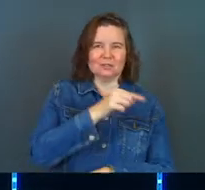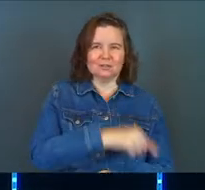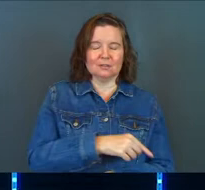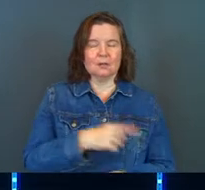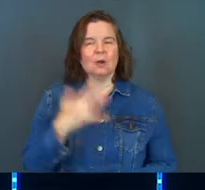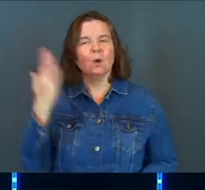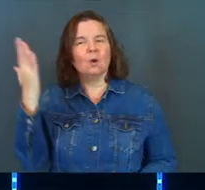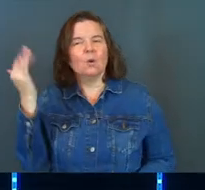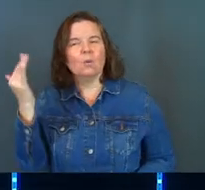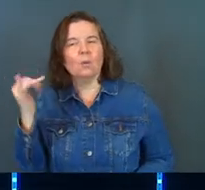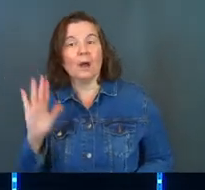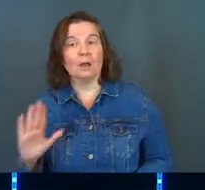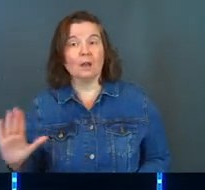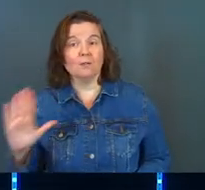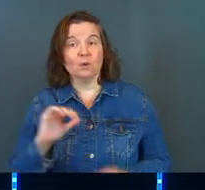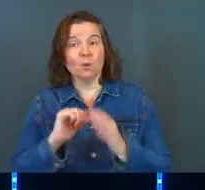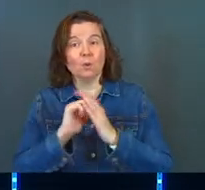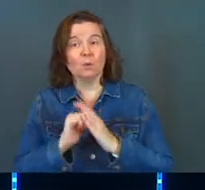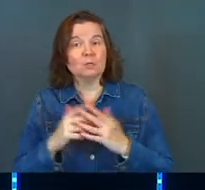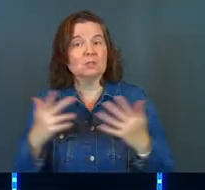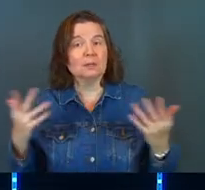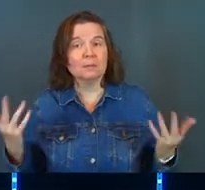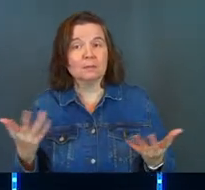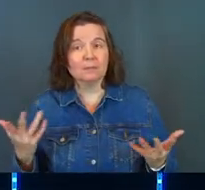What's the why of your worship?